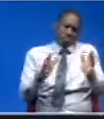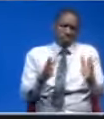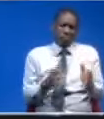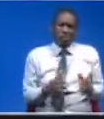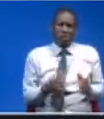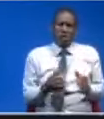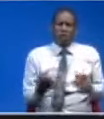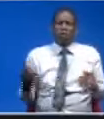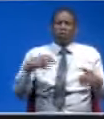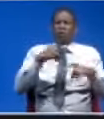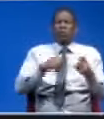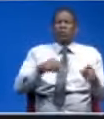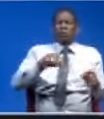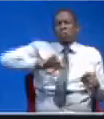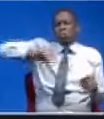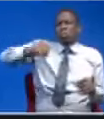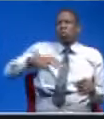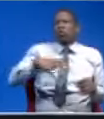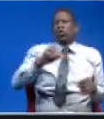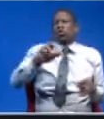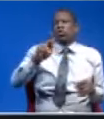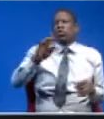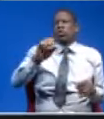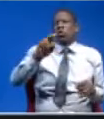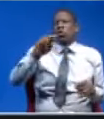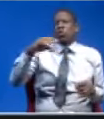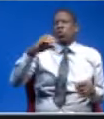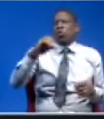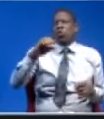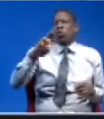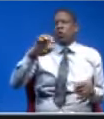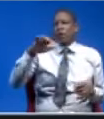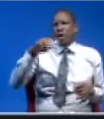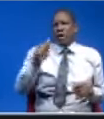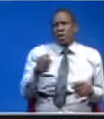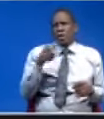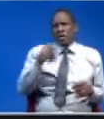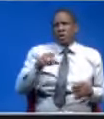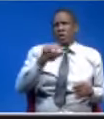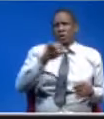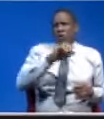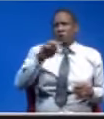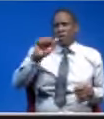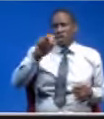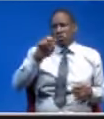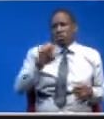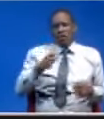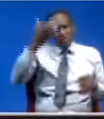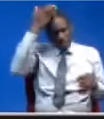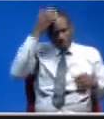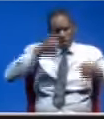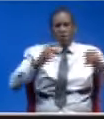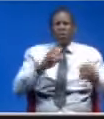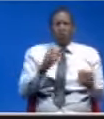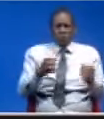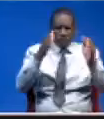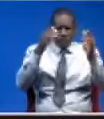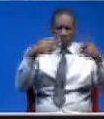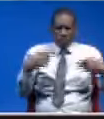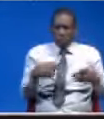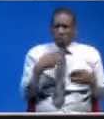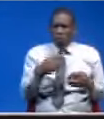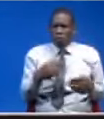kutoka baharini wakienda sehemu za kuongoea. Emmanuel Ogada is an online hailing taxi driver and one of the victims of the